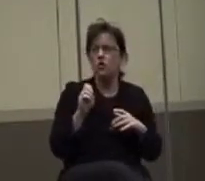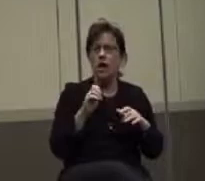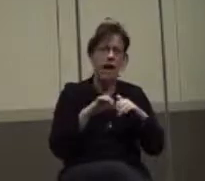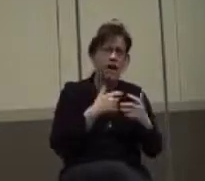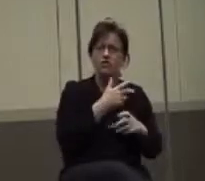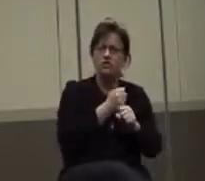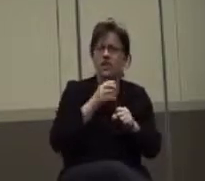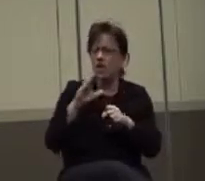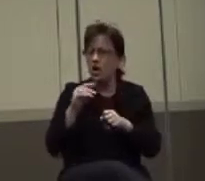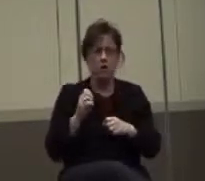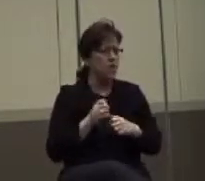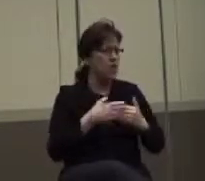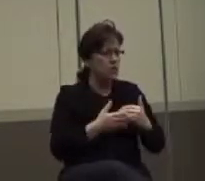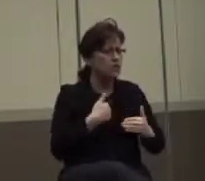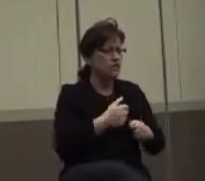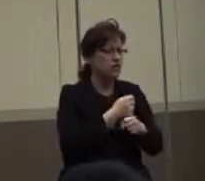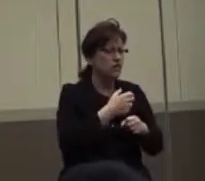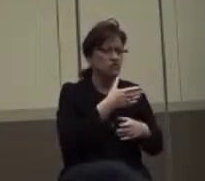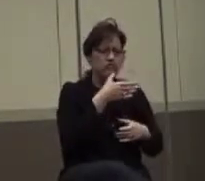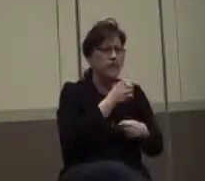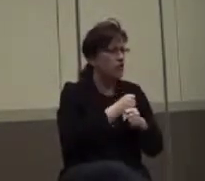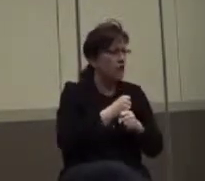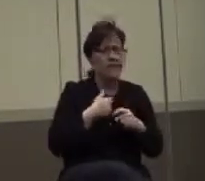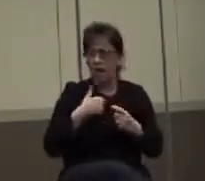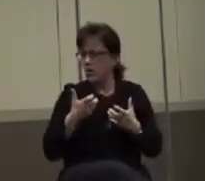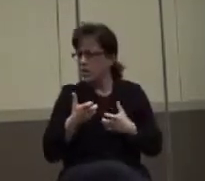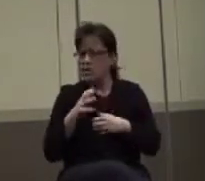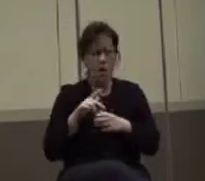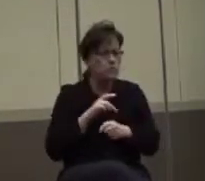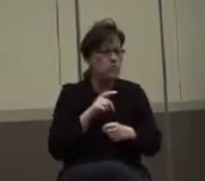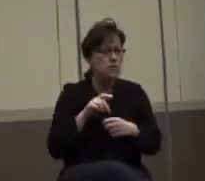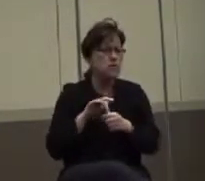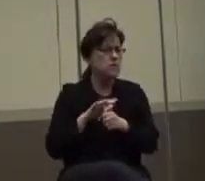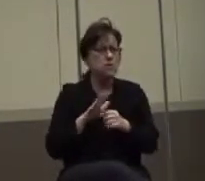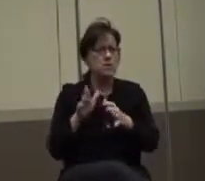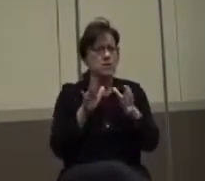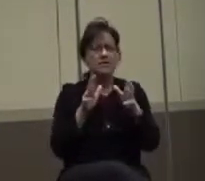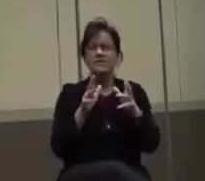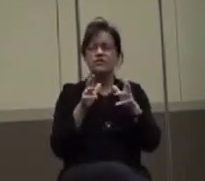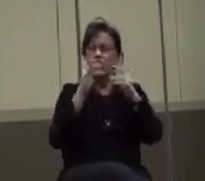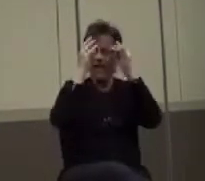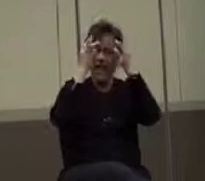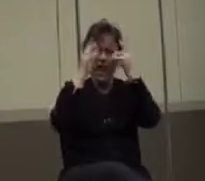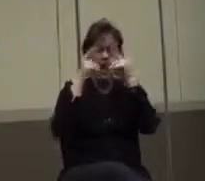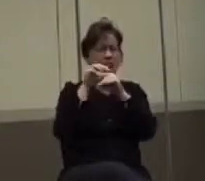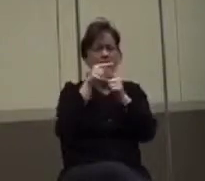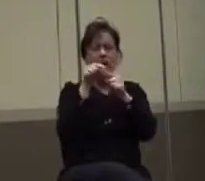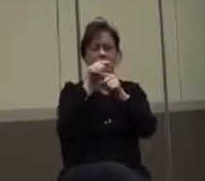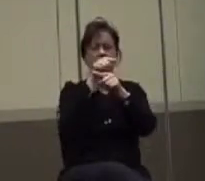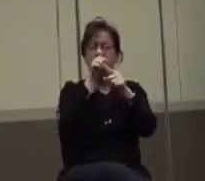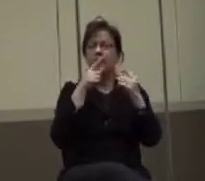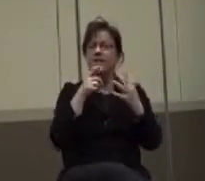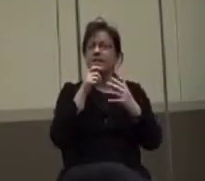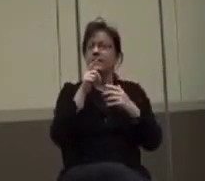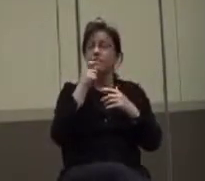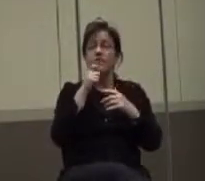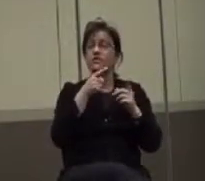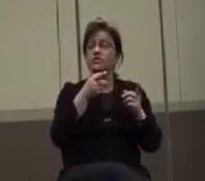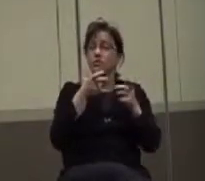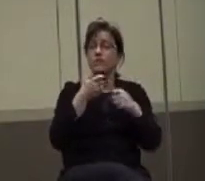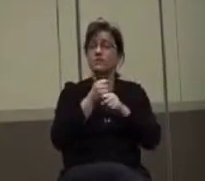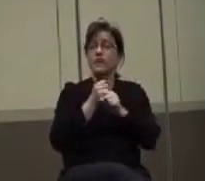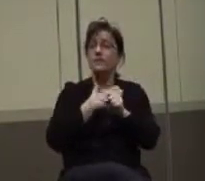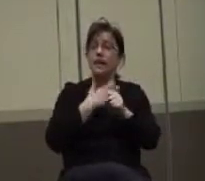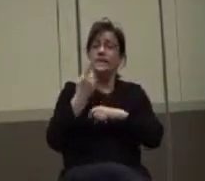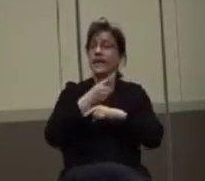drinking coffee. I want a Coke. Okay. All this stuff is now. It's not the fact that you want to make my Thursday difficult. The part of